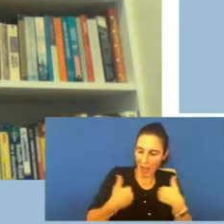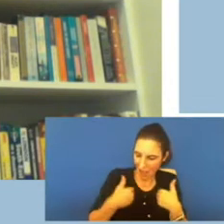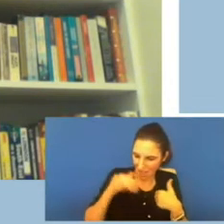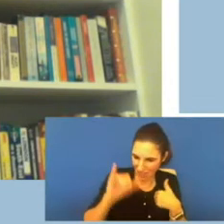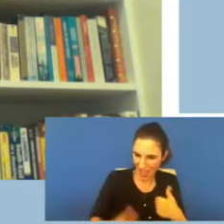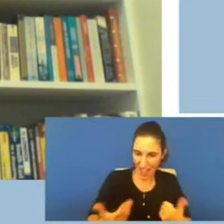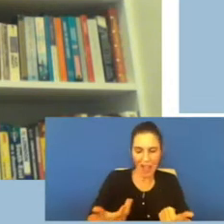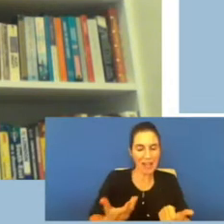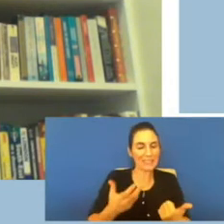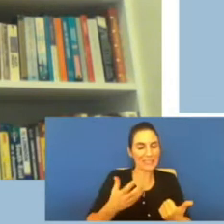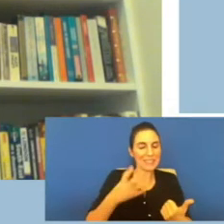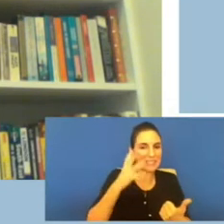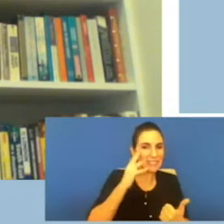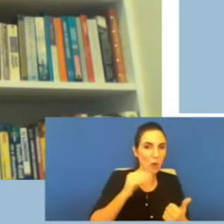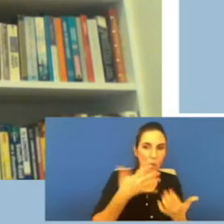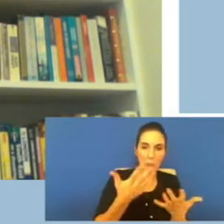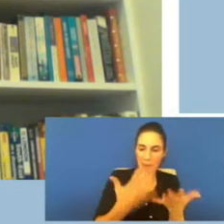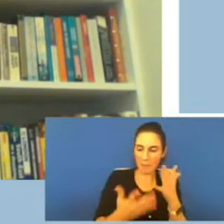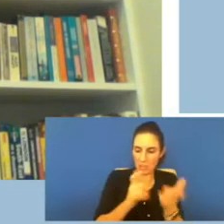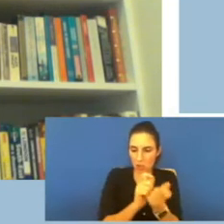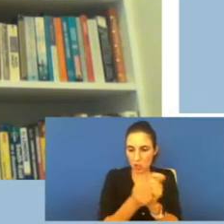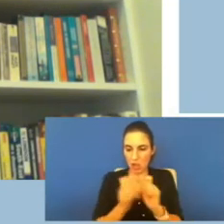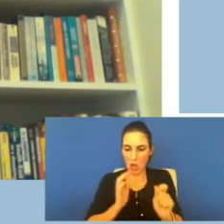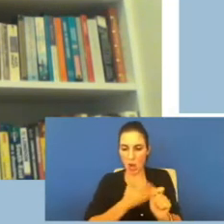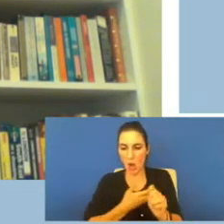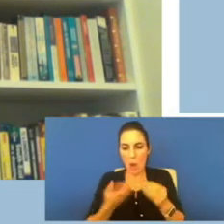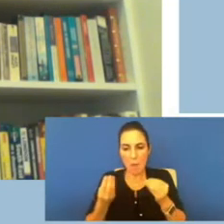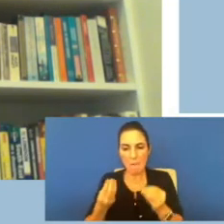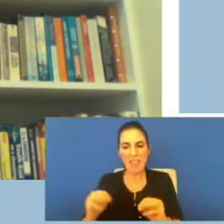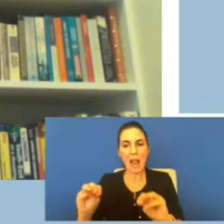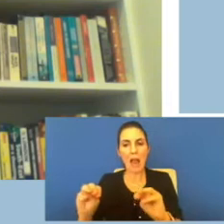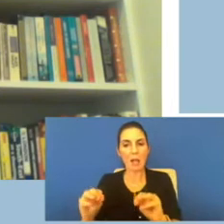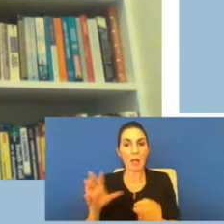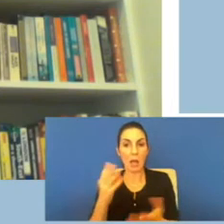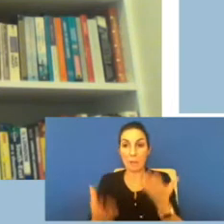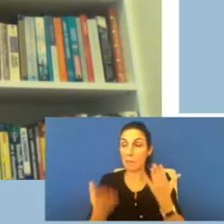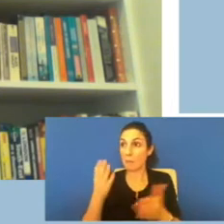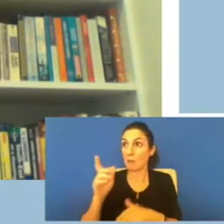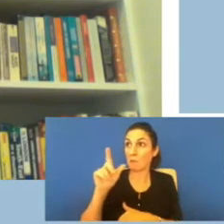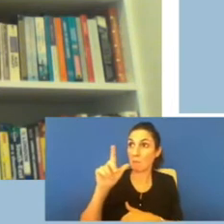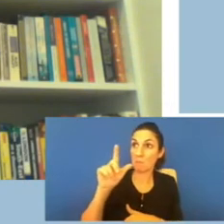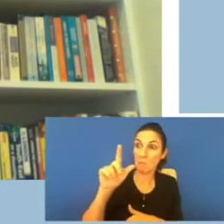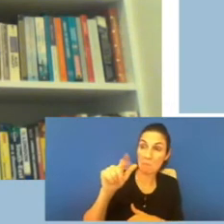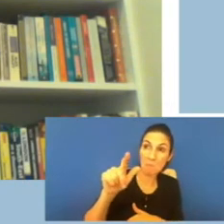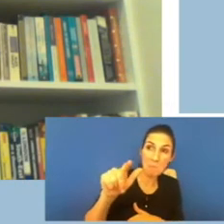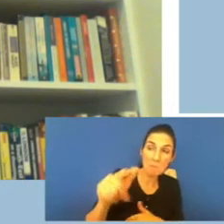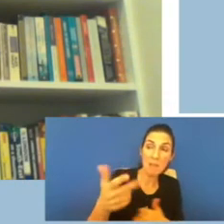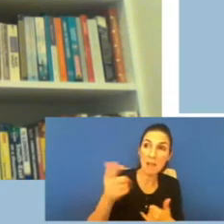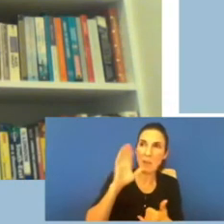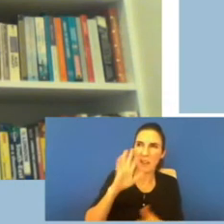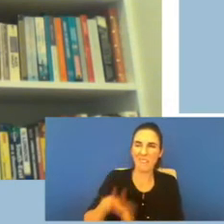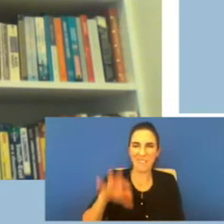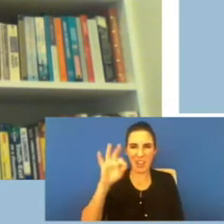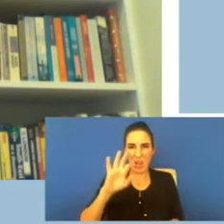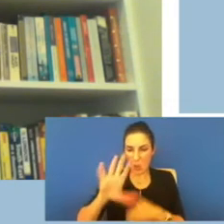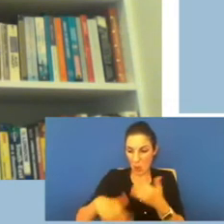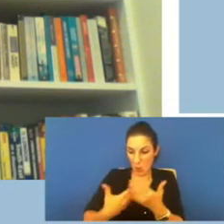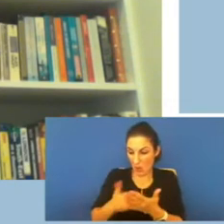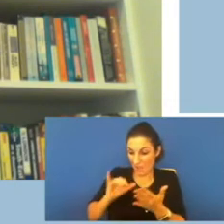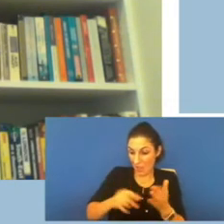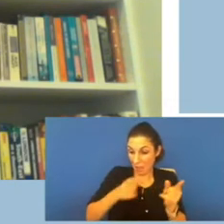or shifting our methodology. And maybe at the end of the day, kind of find that while all of that has